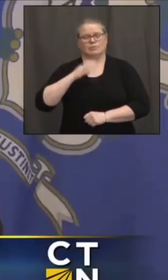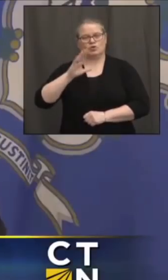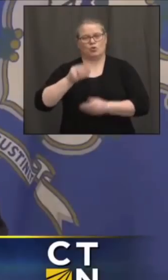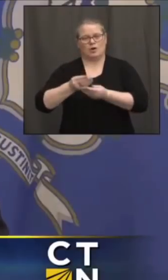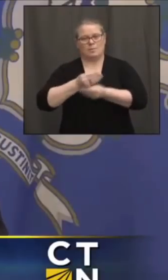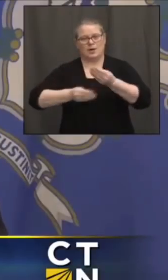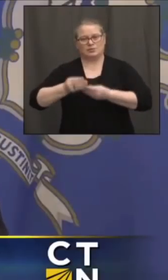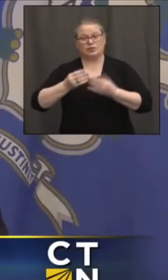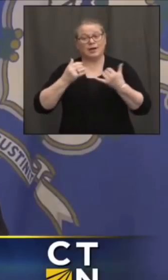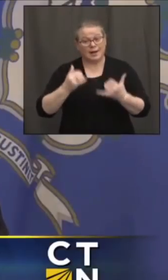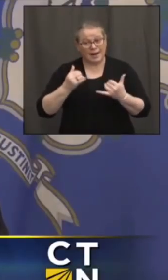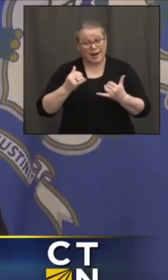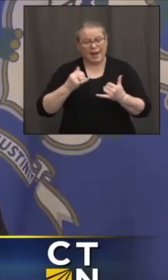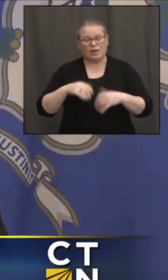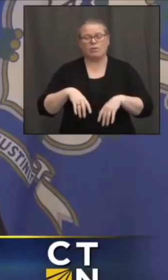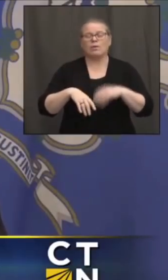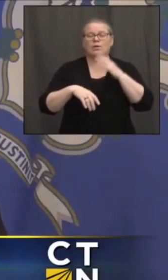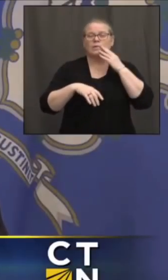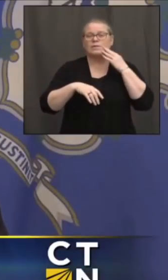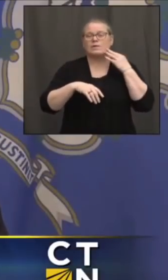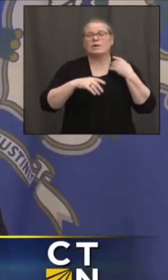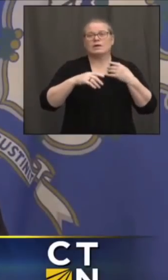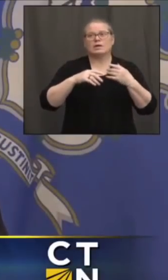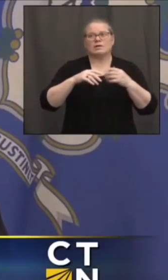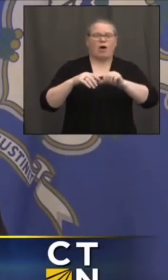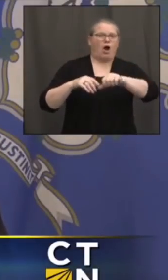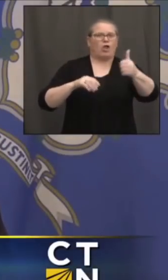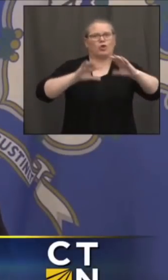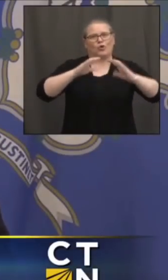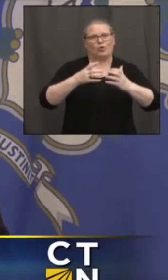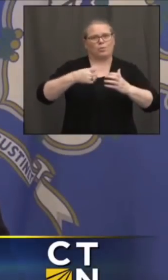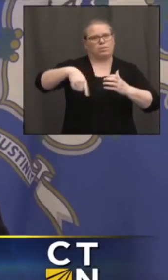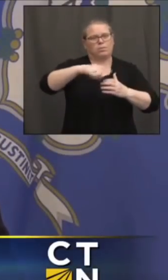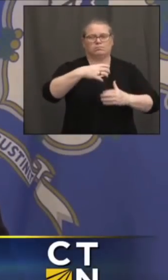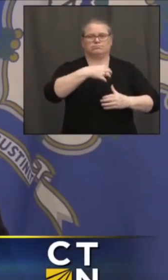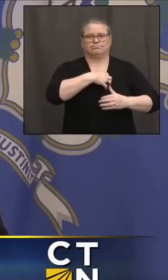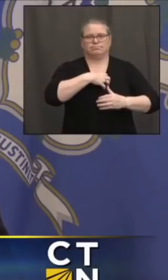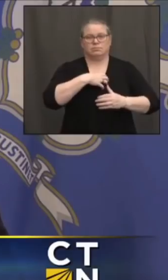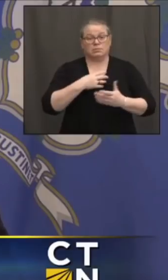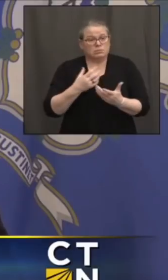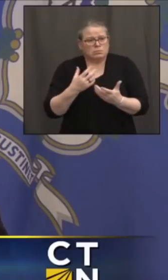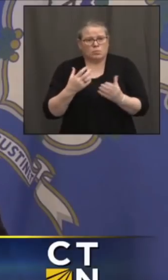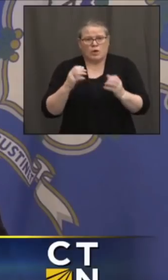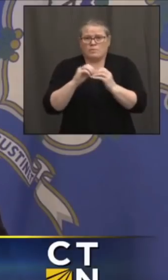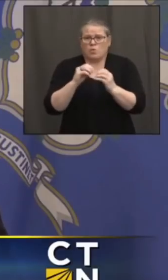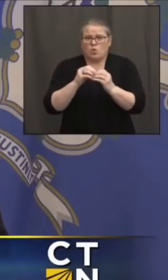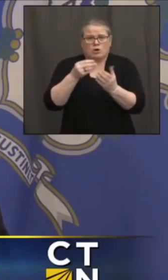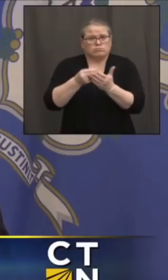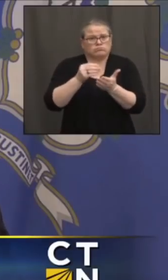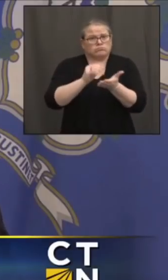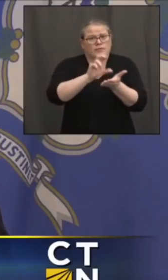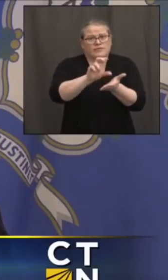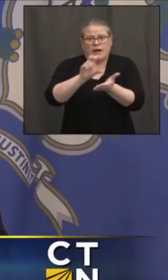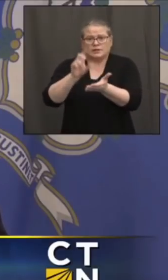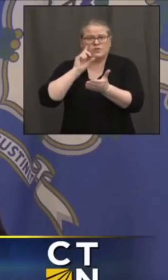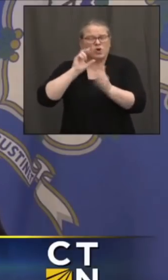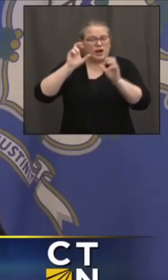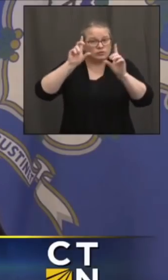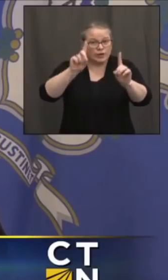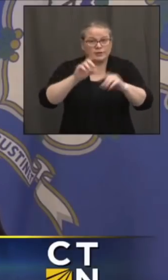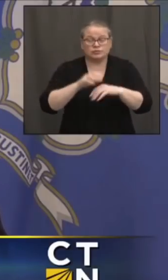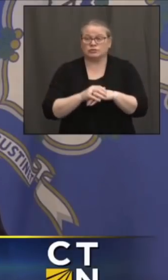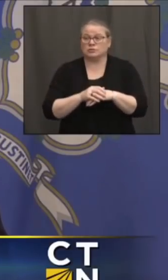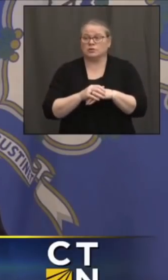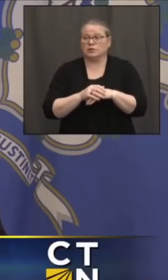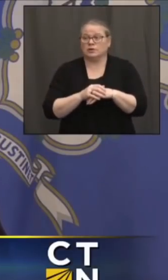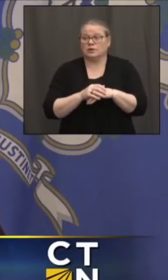Look, we've got a lot of additional investments in education, a lot of additional investments in our not-for-profits. We're not only